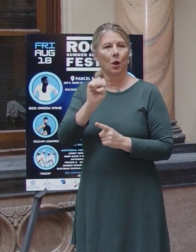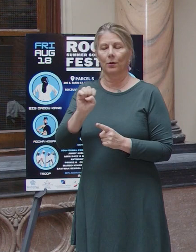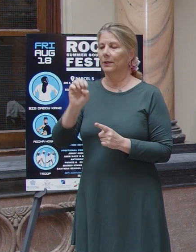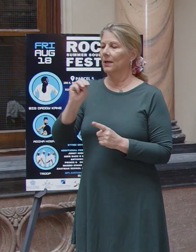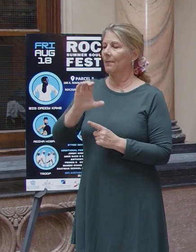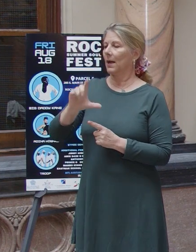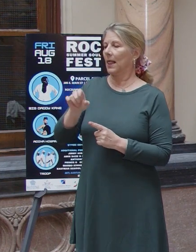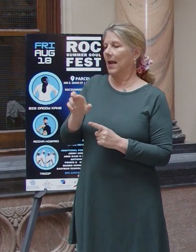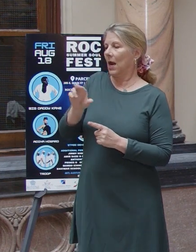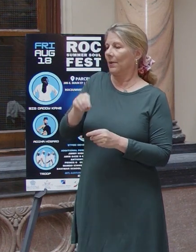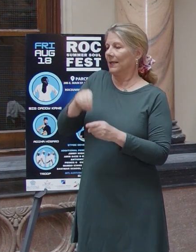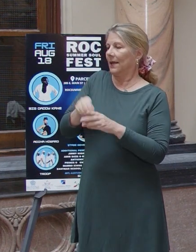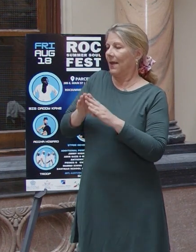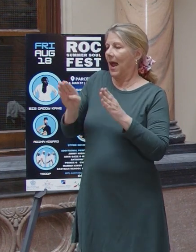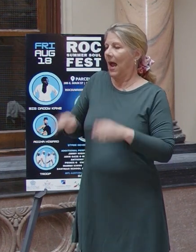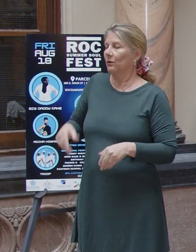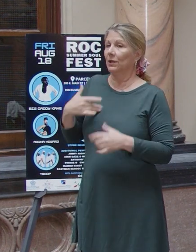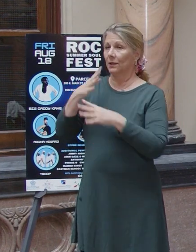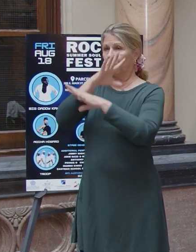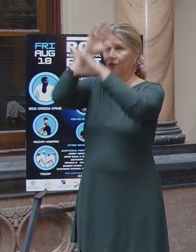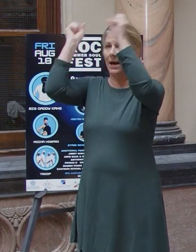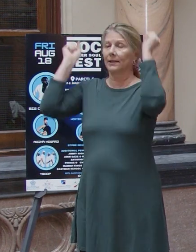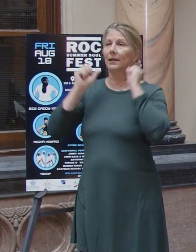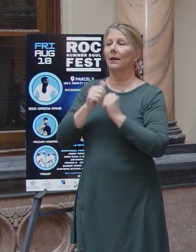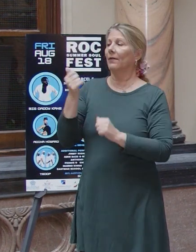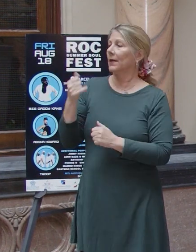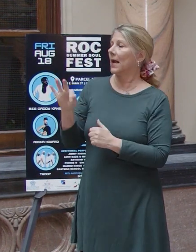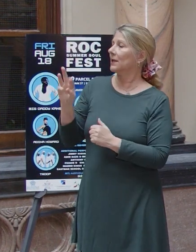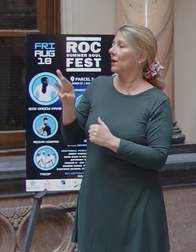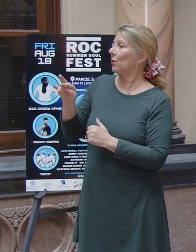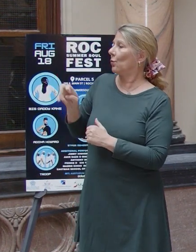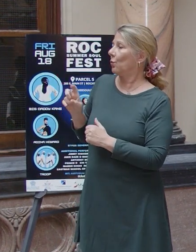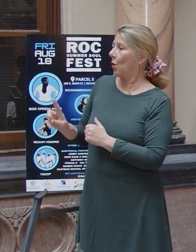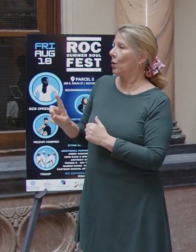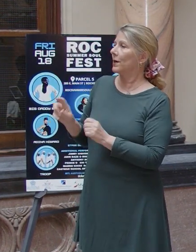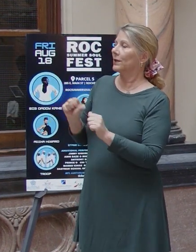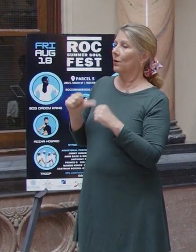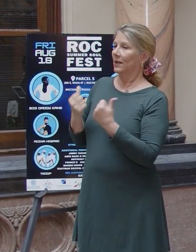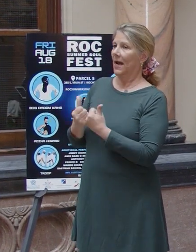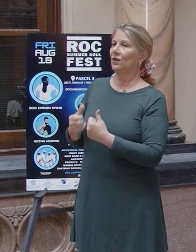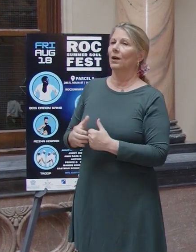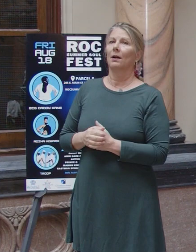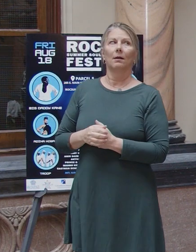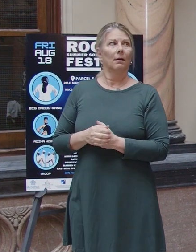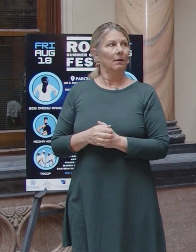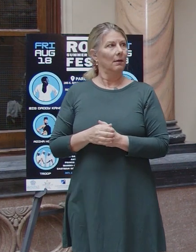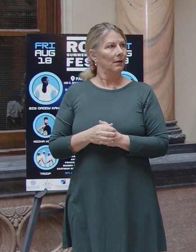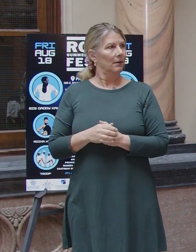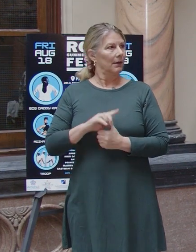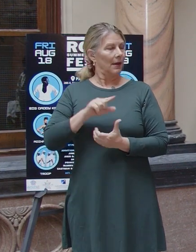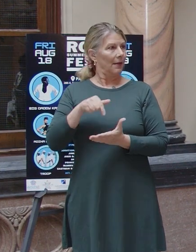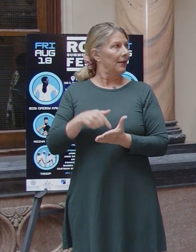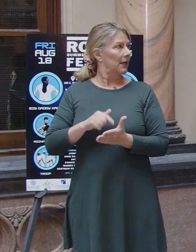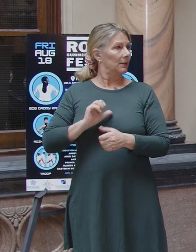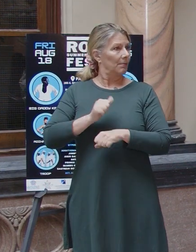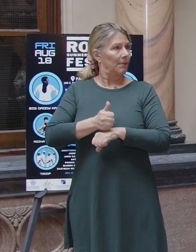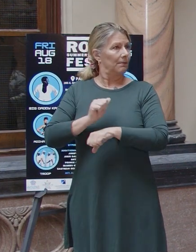She's also president of the 19th Ward Community Association, who's here as well. These pop-ups are really, really